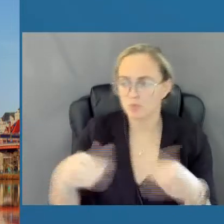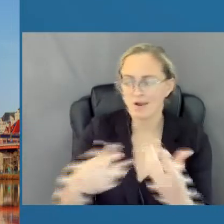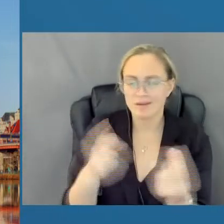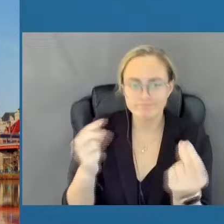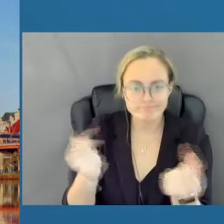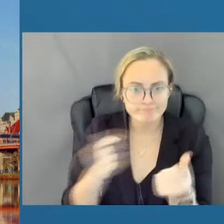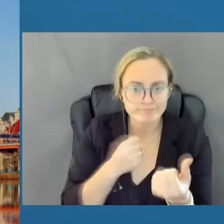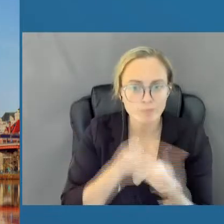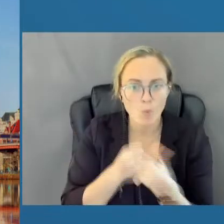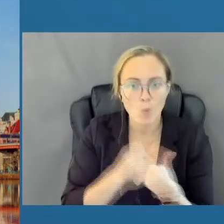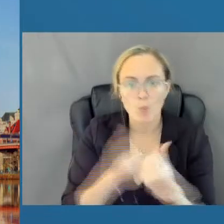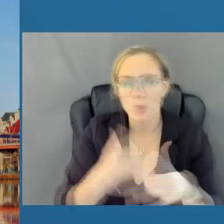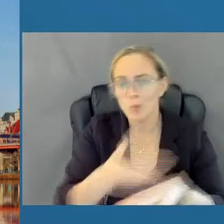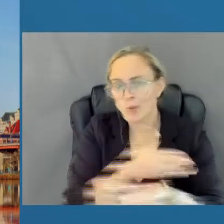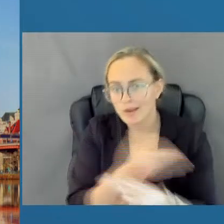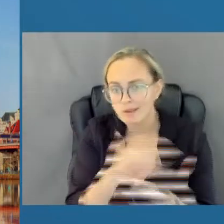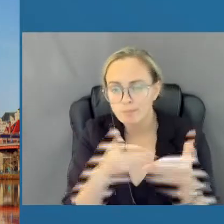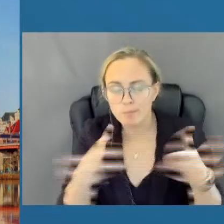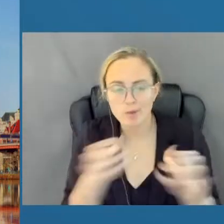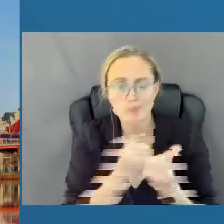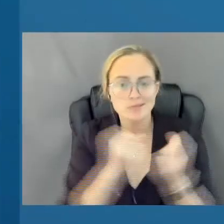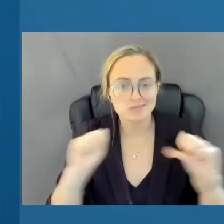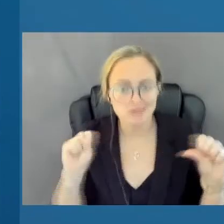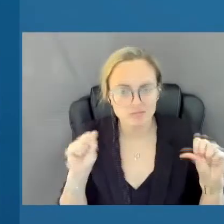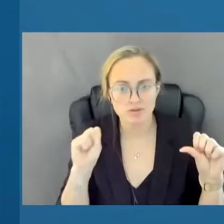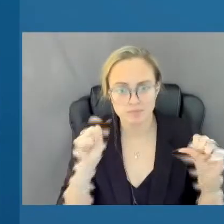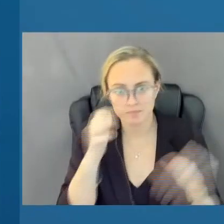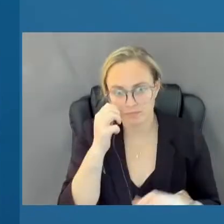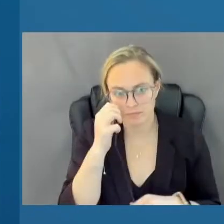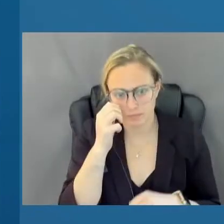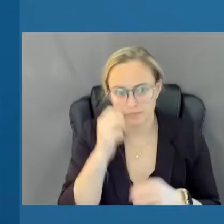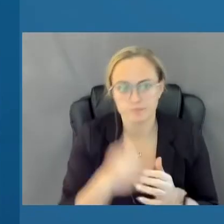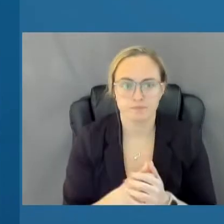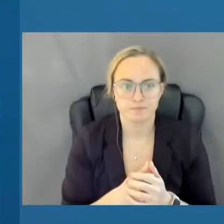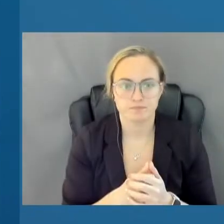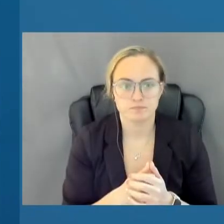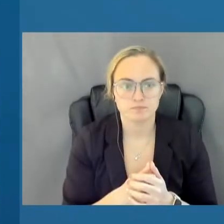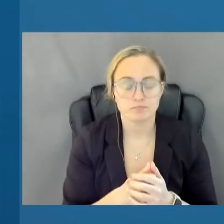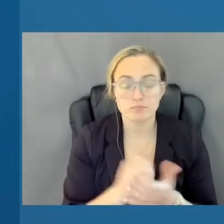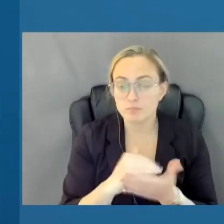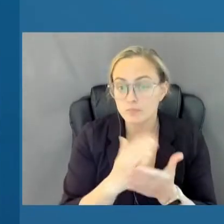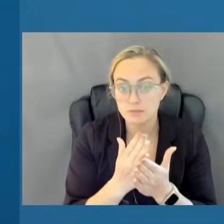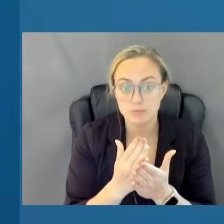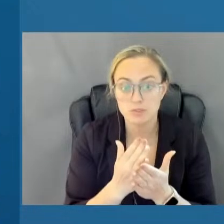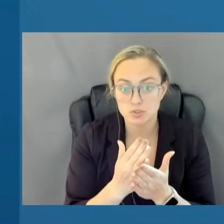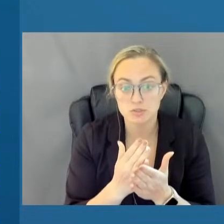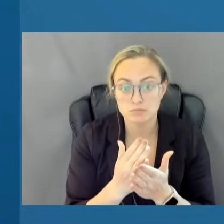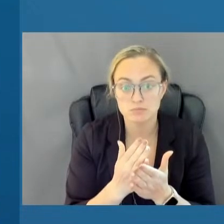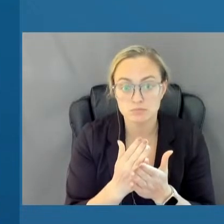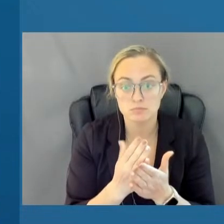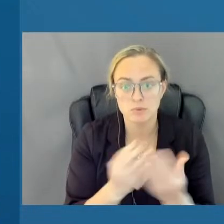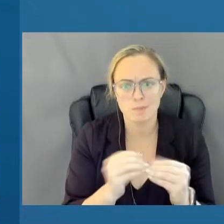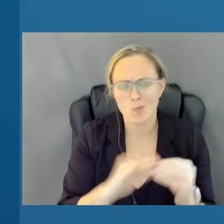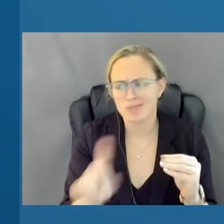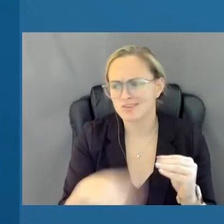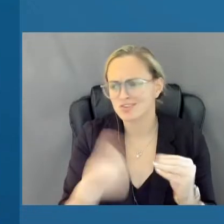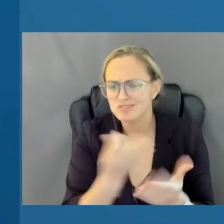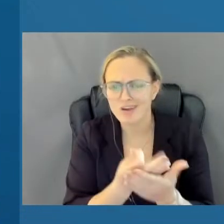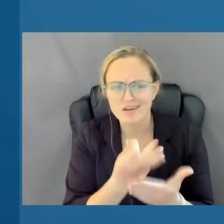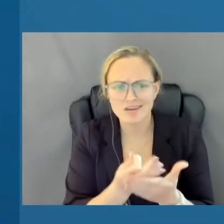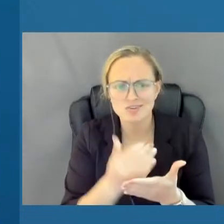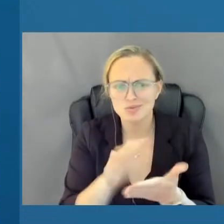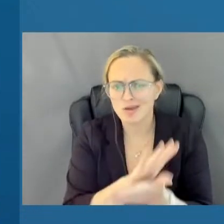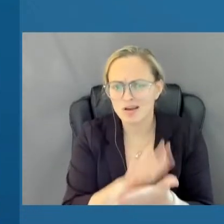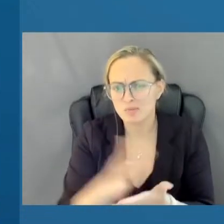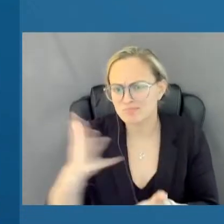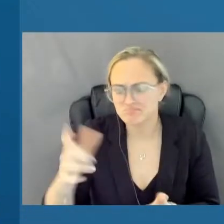enhance public safety along Albany's key corridors. This budget is far more than a financial document. It's